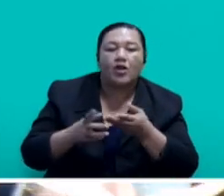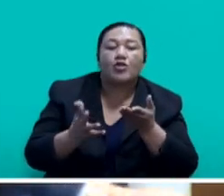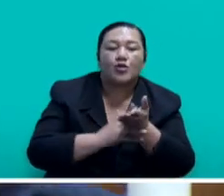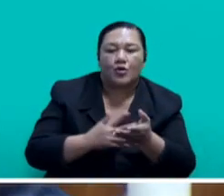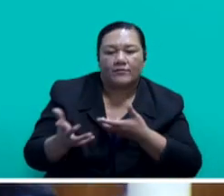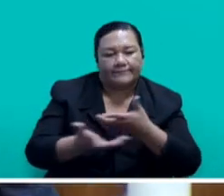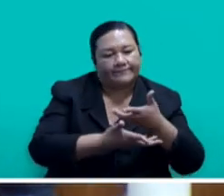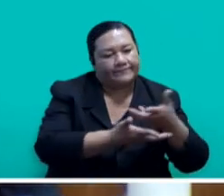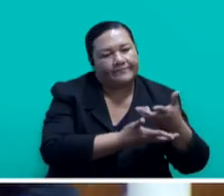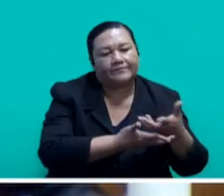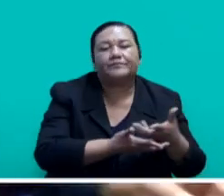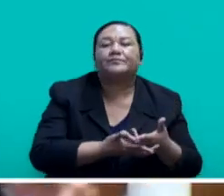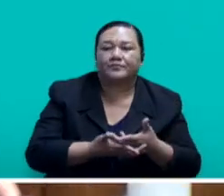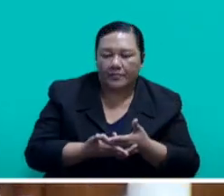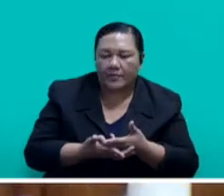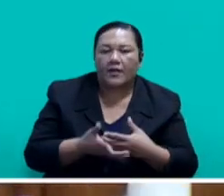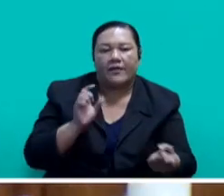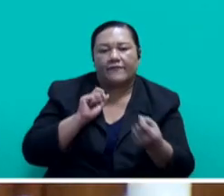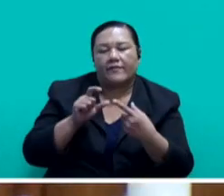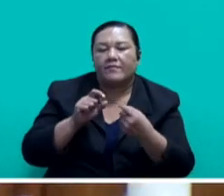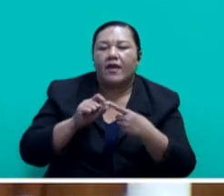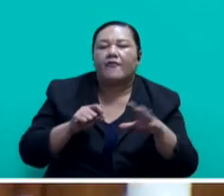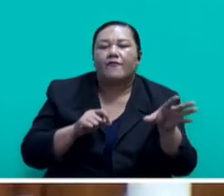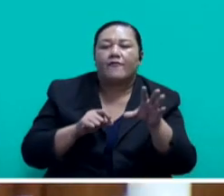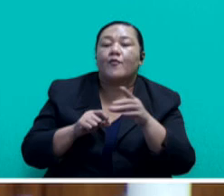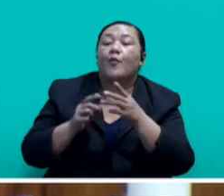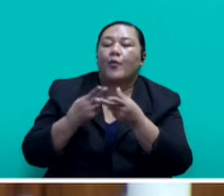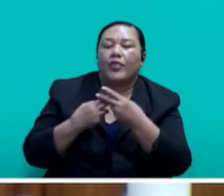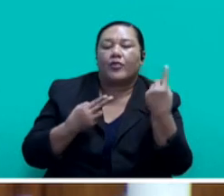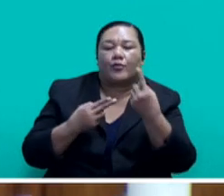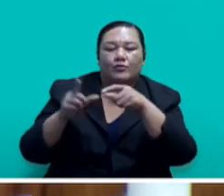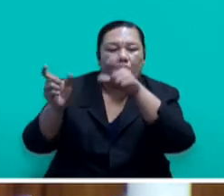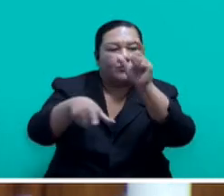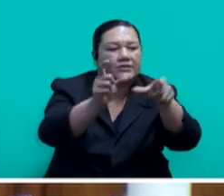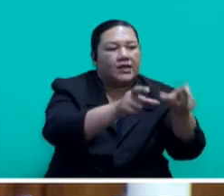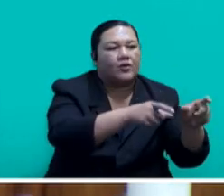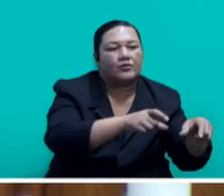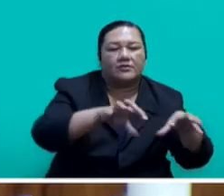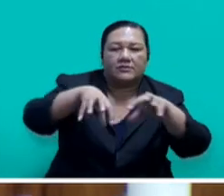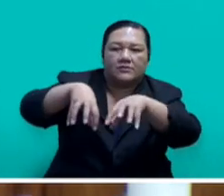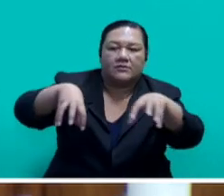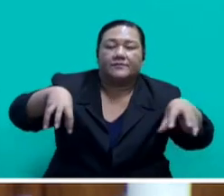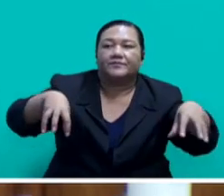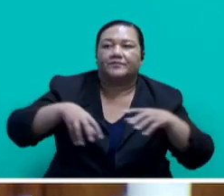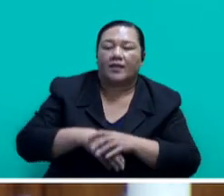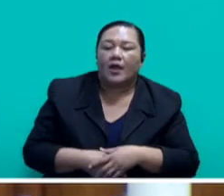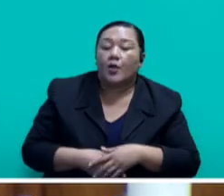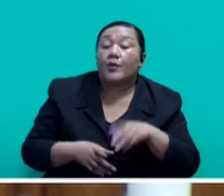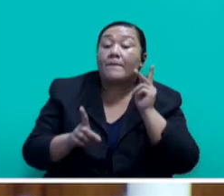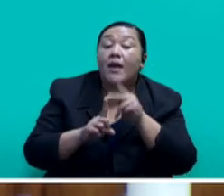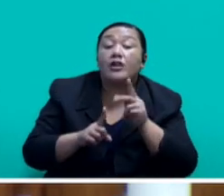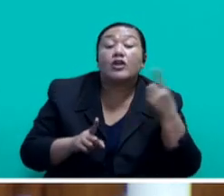all stakeholders. This is to ensure we prioritize areas badly neglected by the